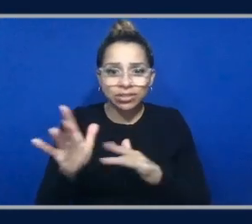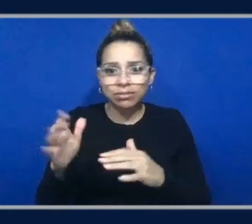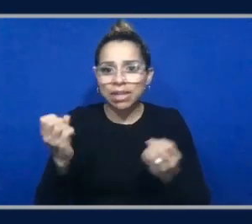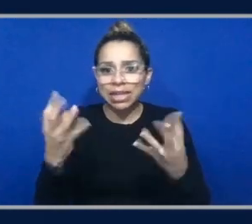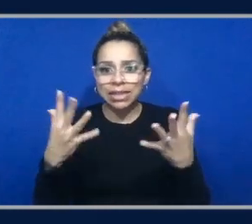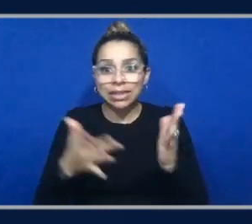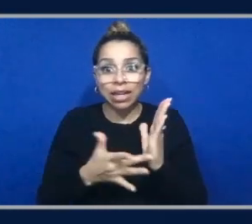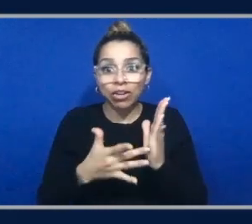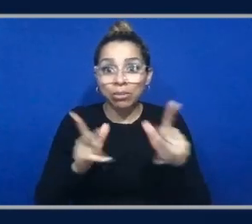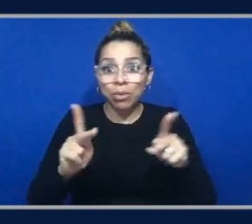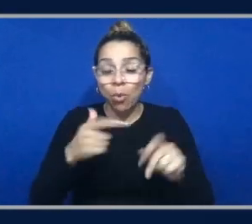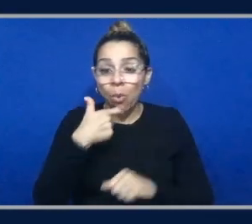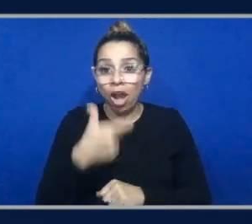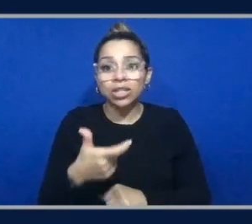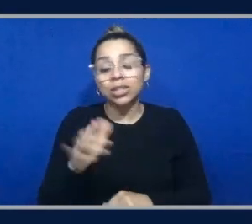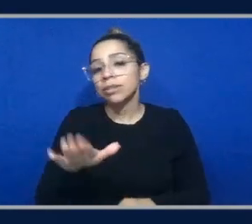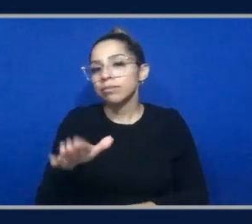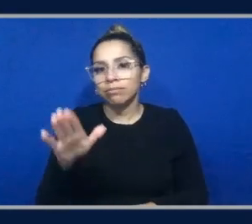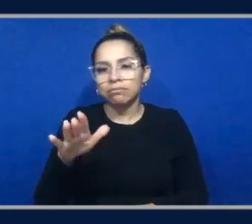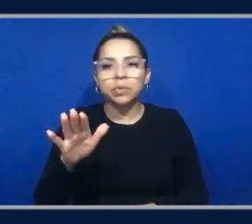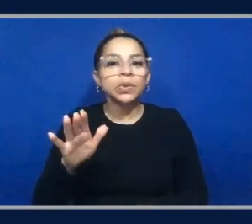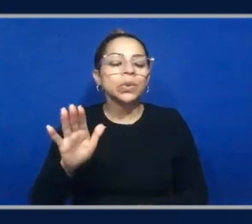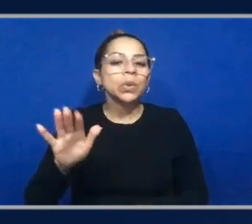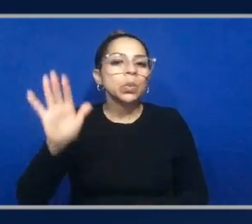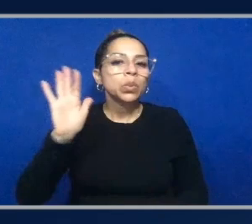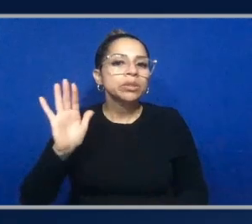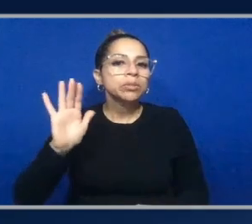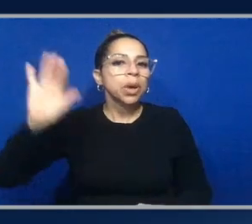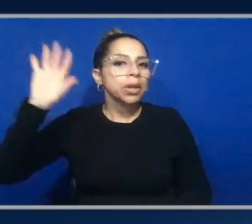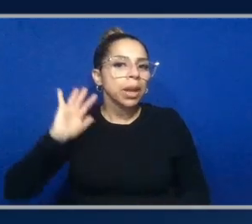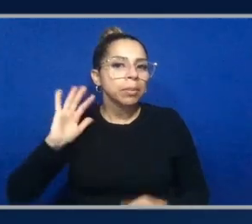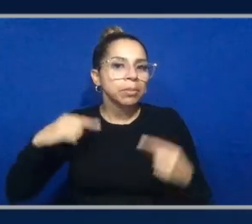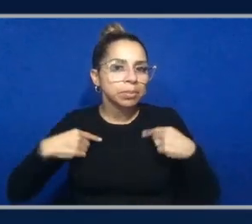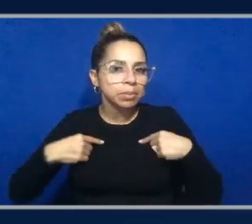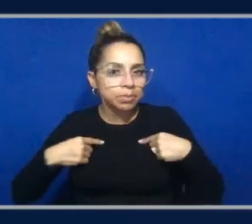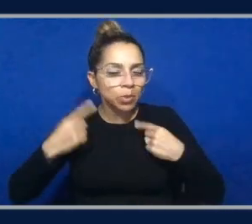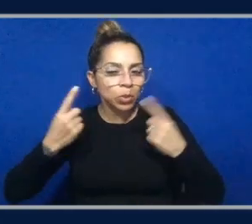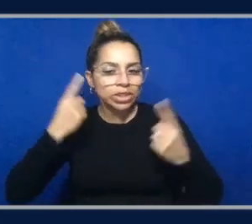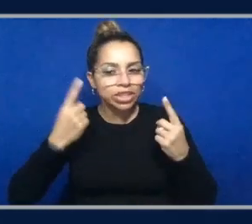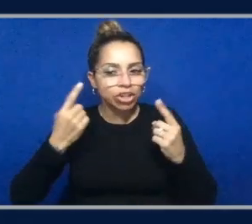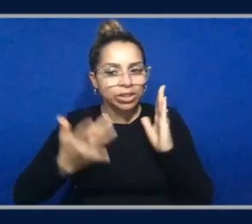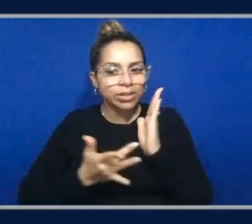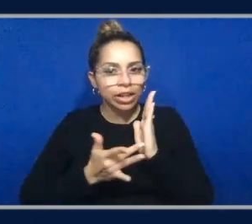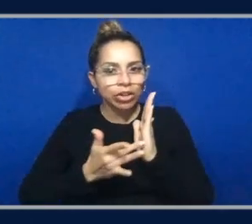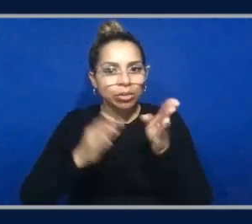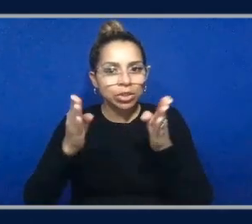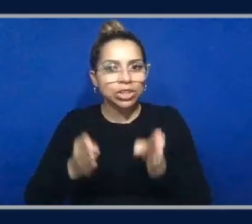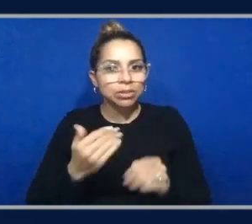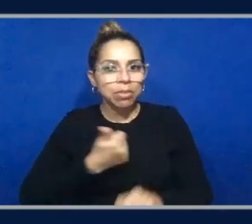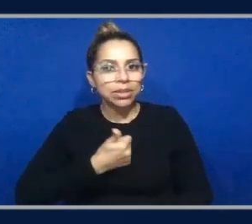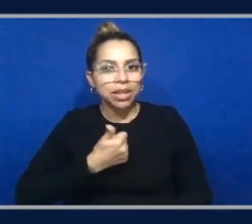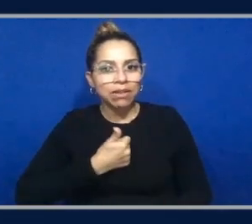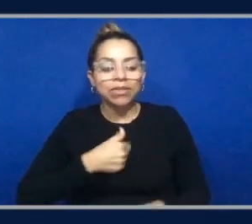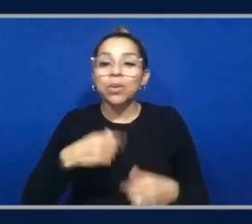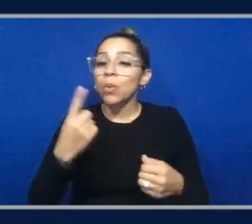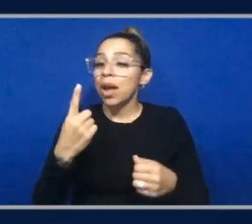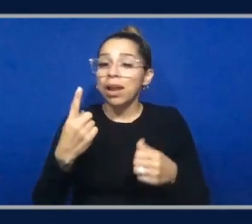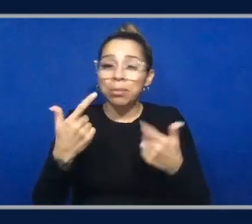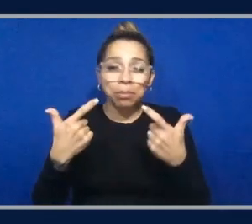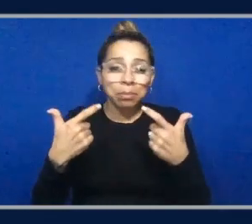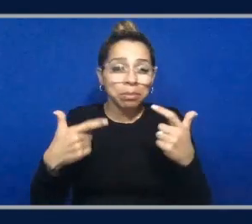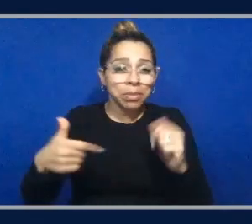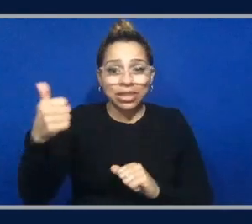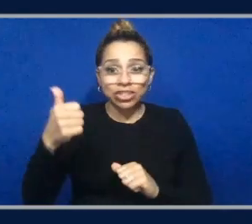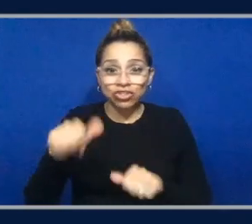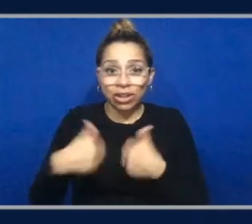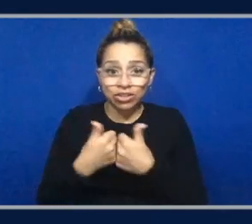I once upon a time might have been considered a technical person myself. One of the biggest challenges that I've faced throughout